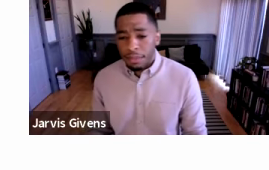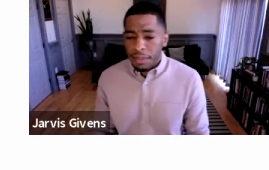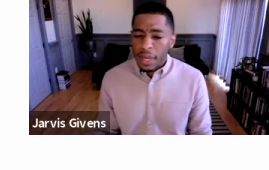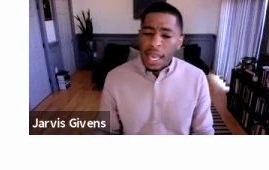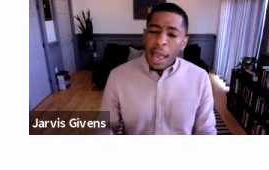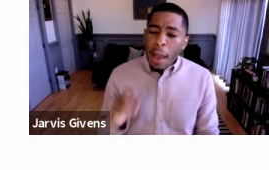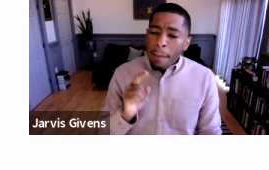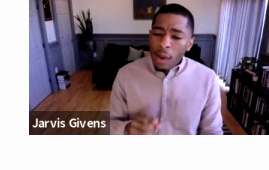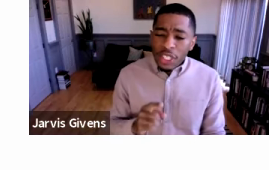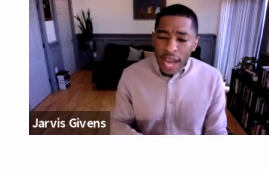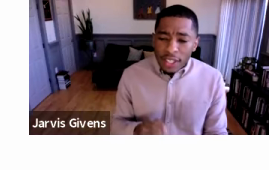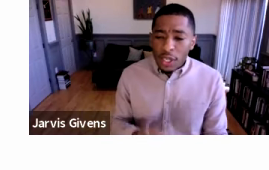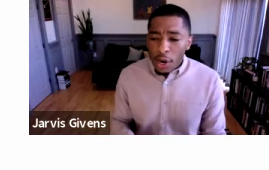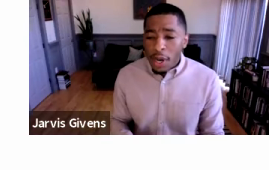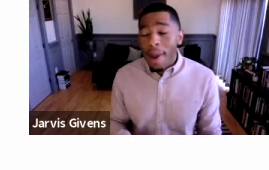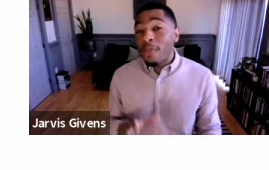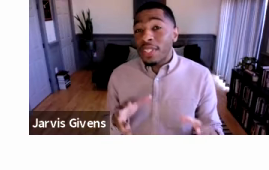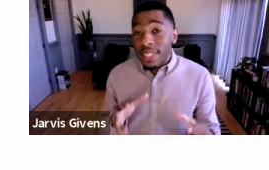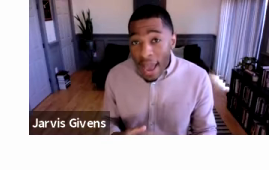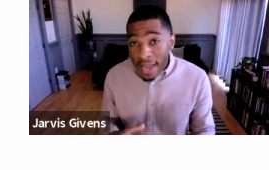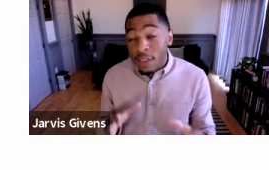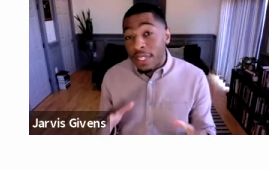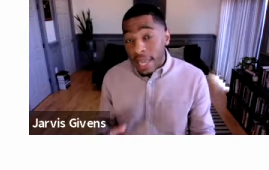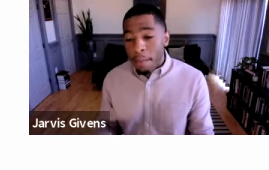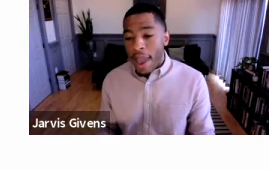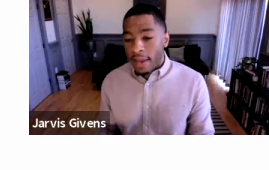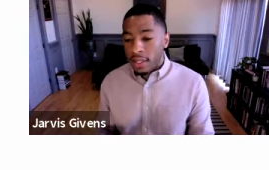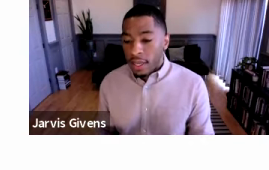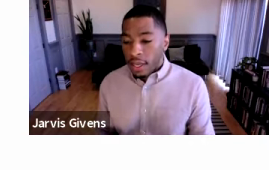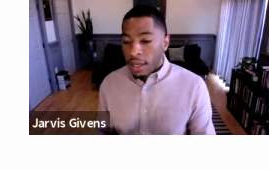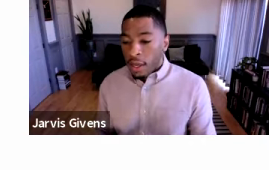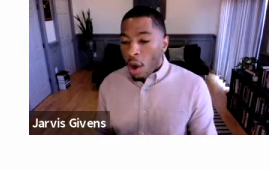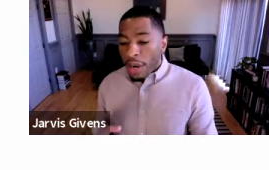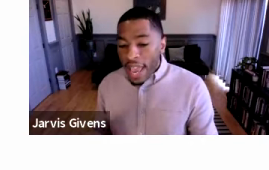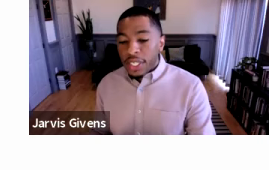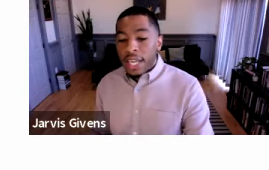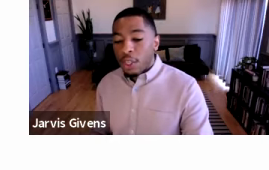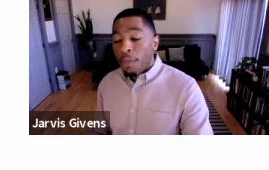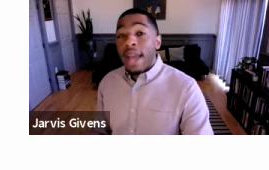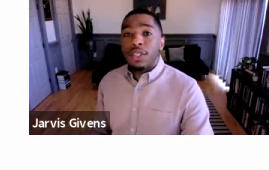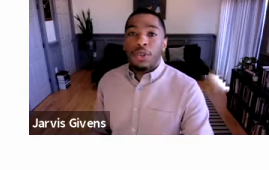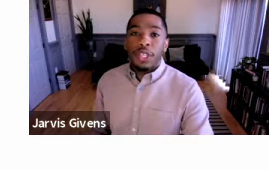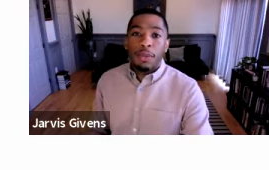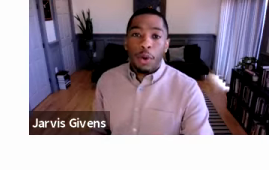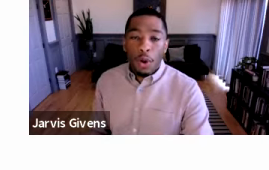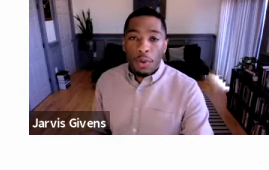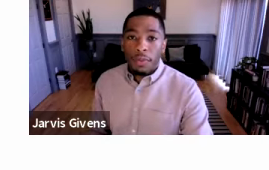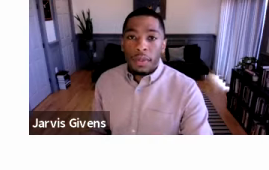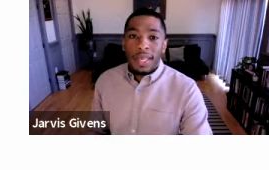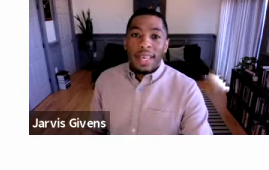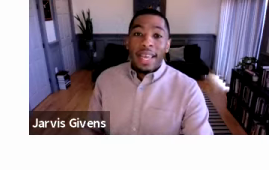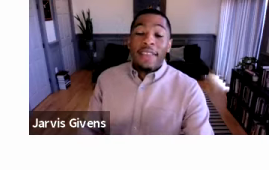Month. But I was shocked to learn about the size of his impact on educational practice during Jim